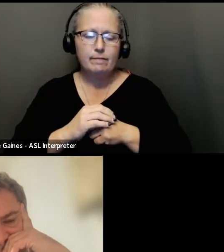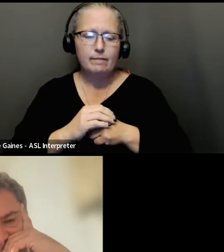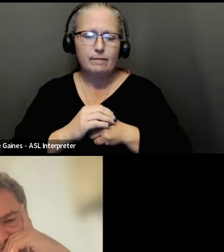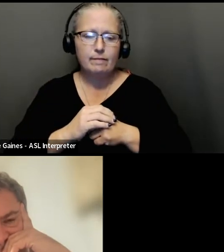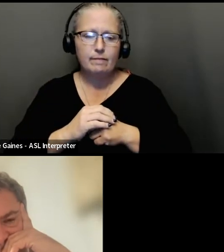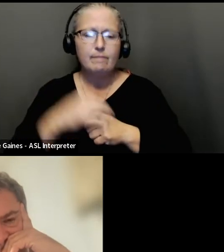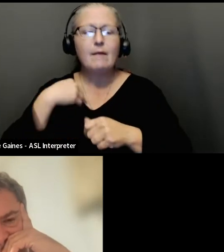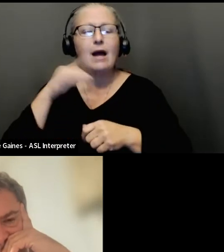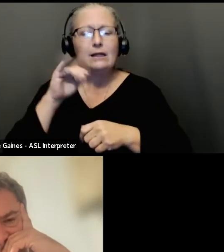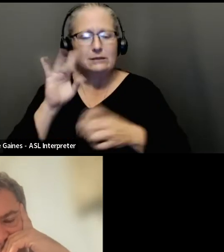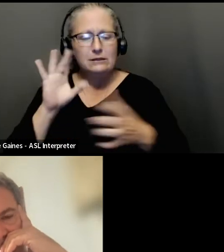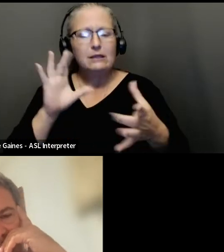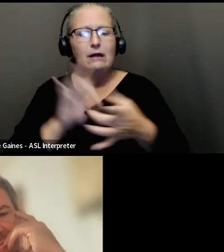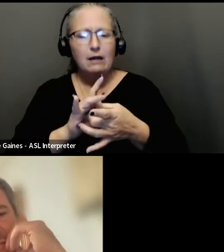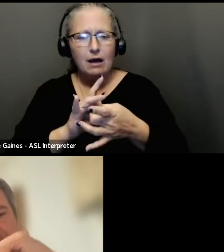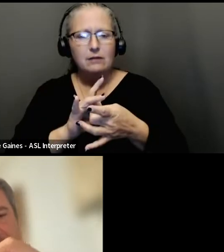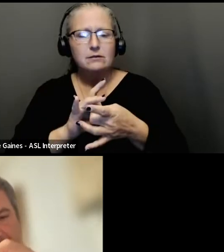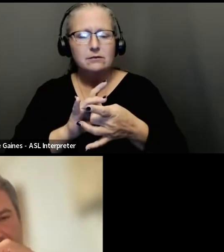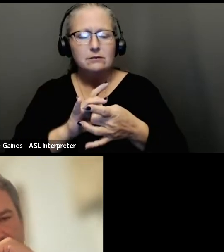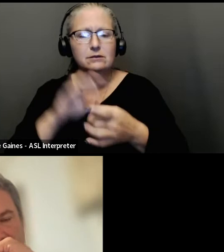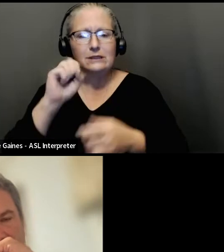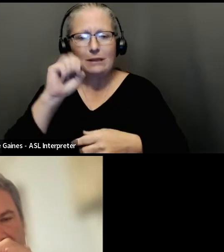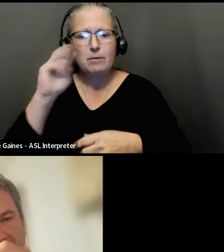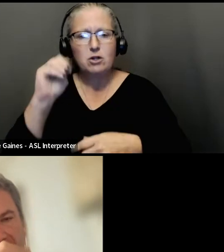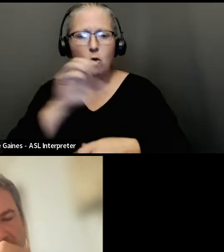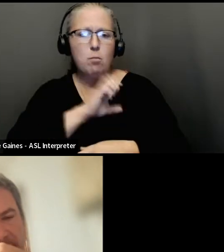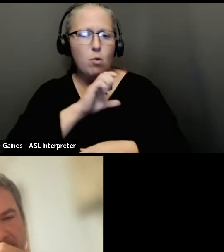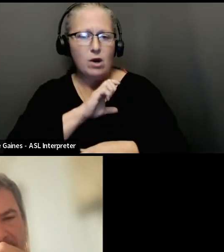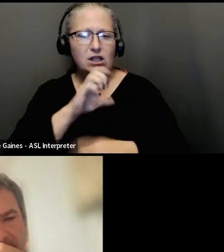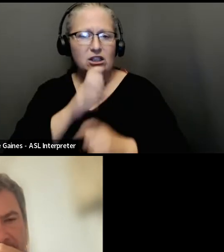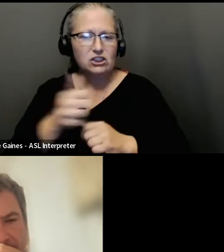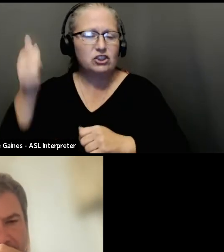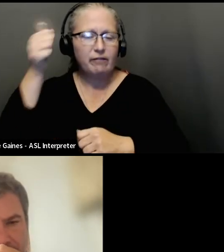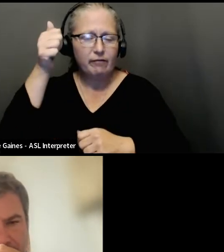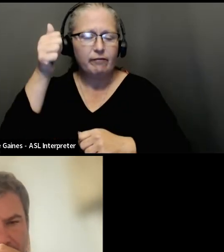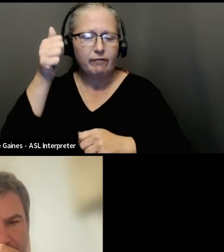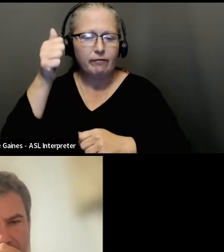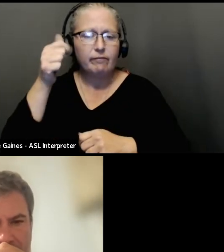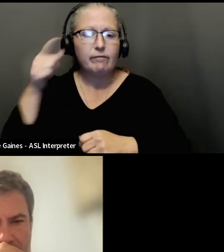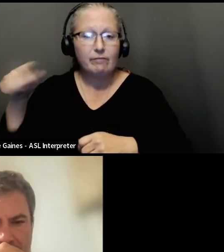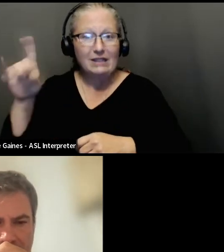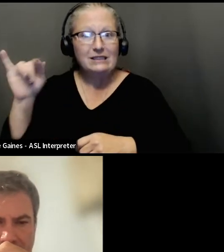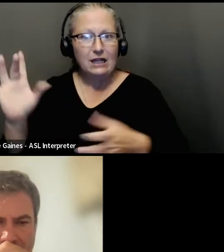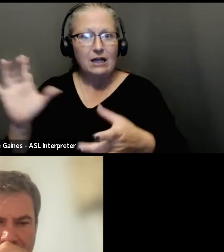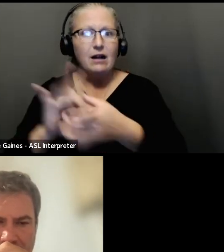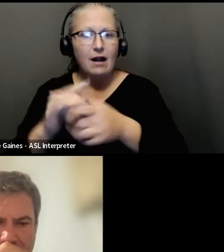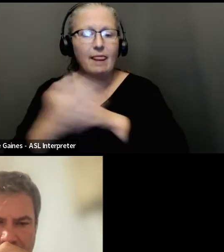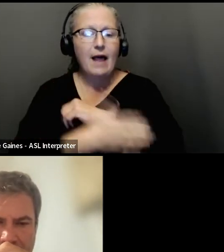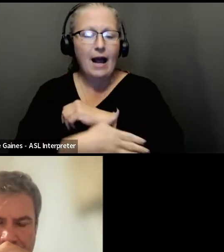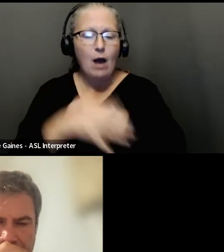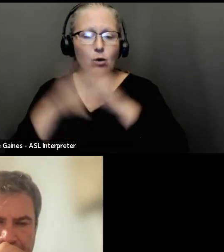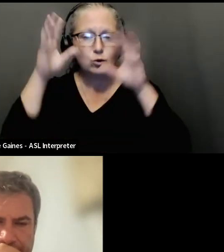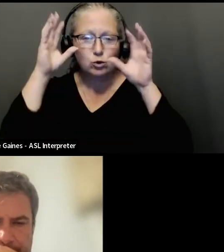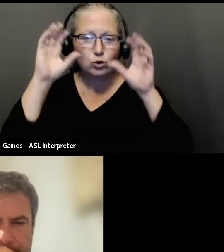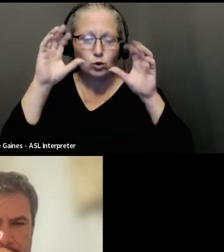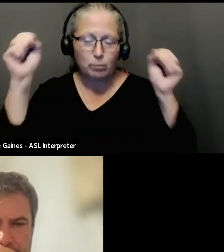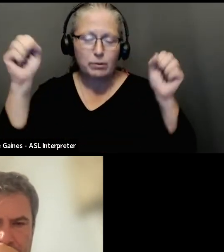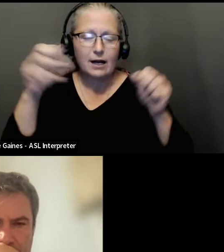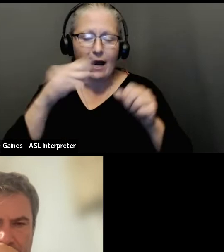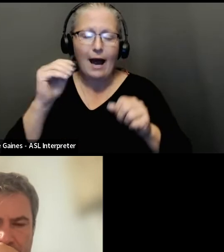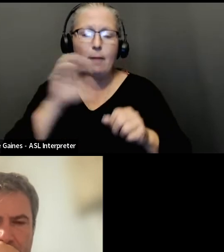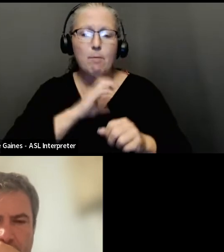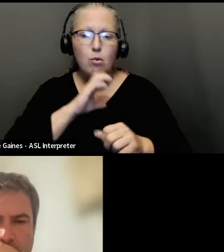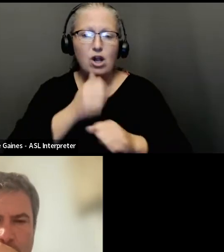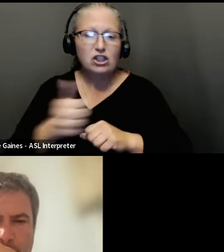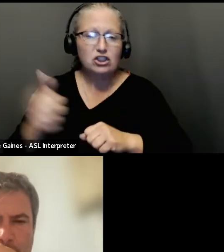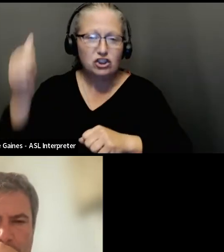I did connect with San Mateo Police Chief, who did connect with the county superintendent and all of our police chiefs